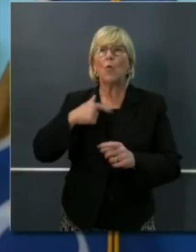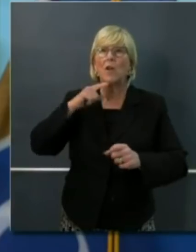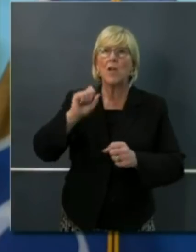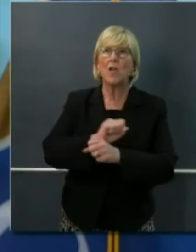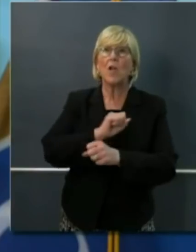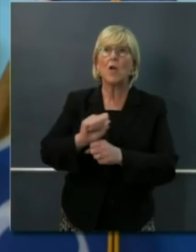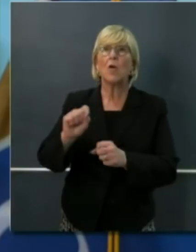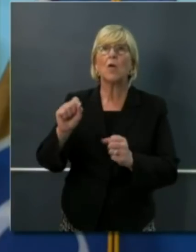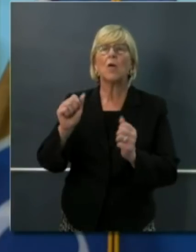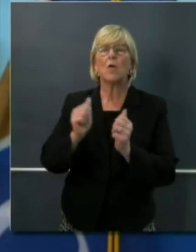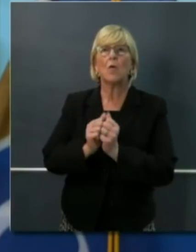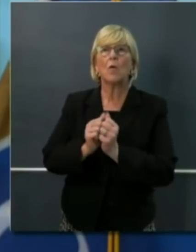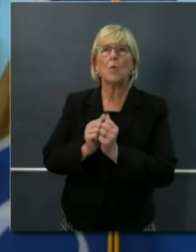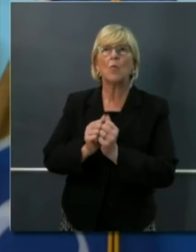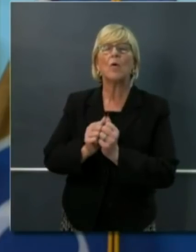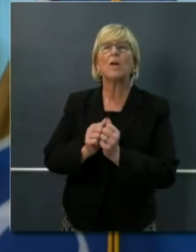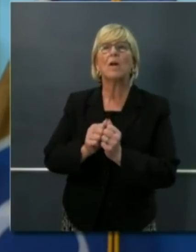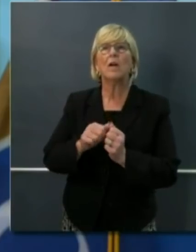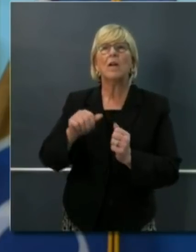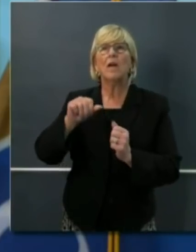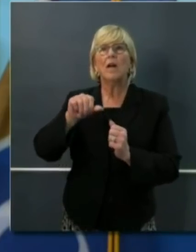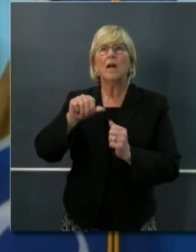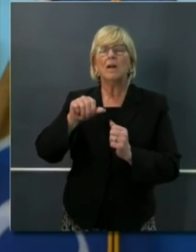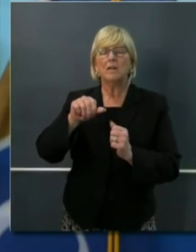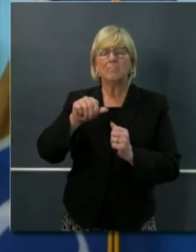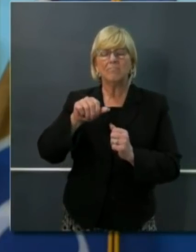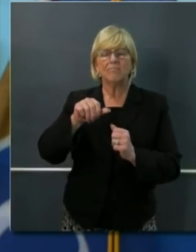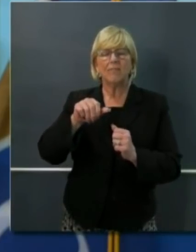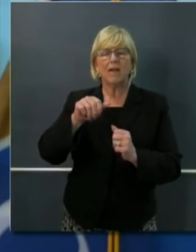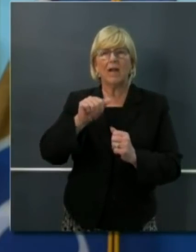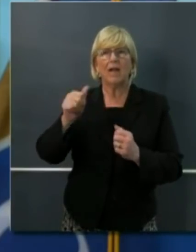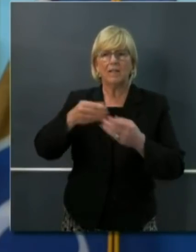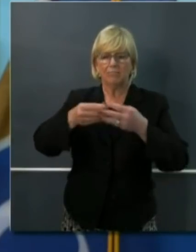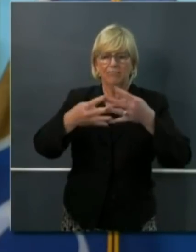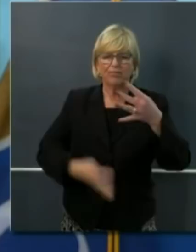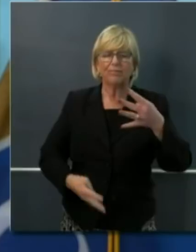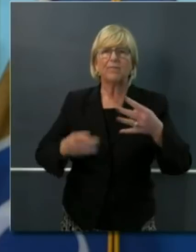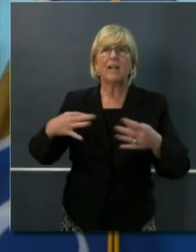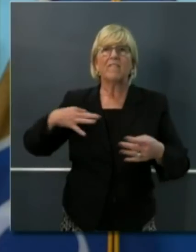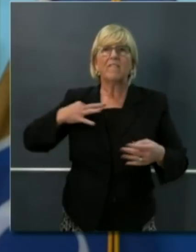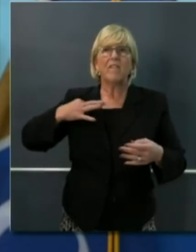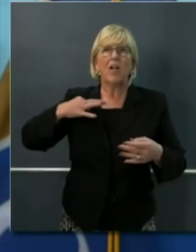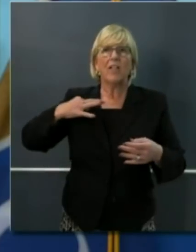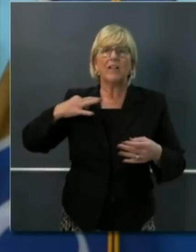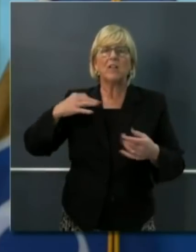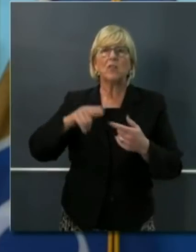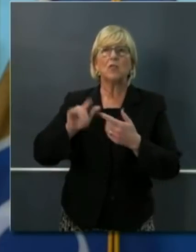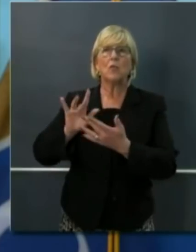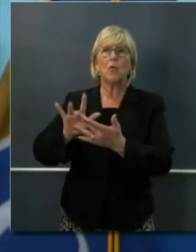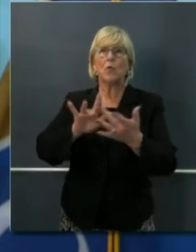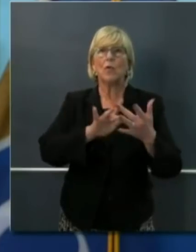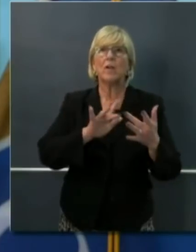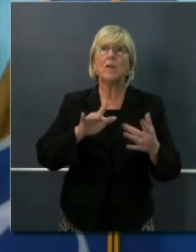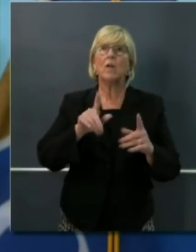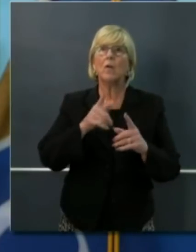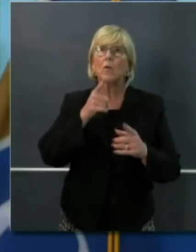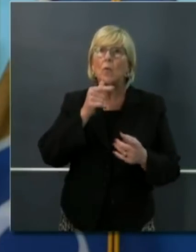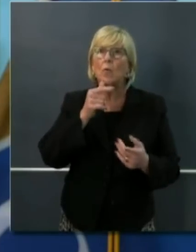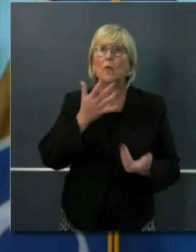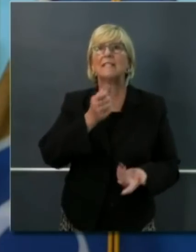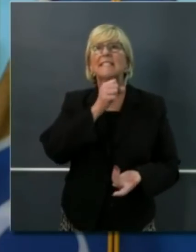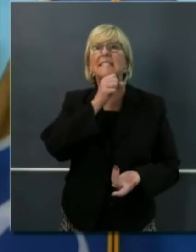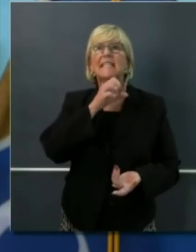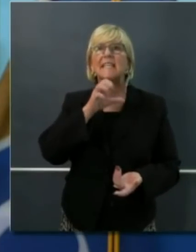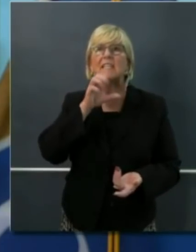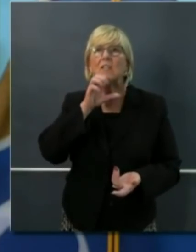working with Listos and others to build a volunteer corps specifically focused on reaching out to seniors that are